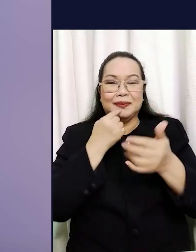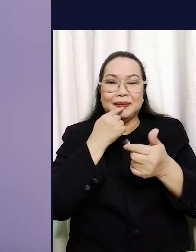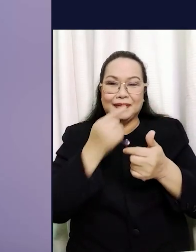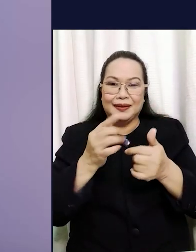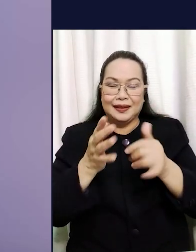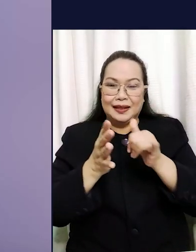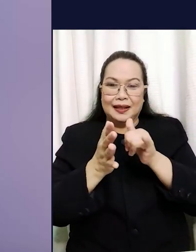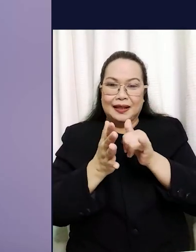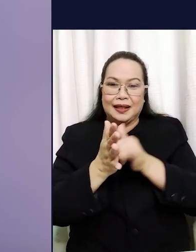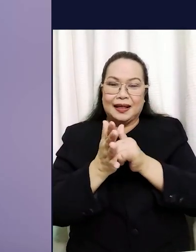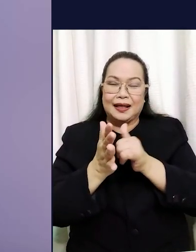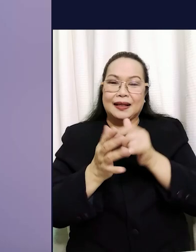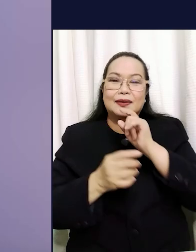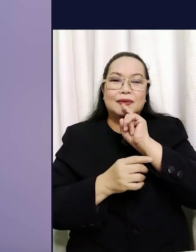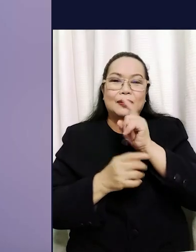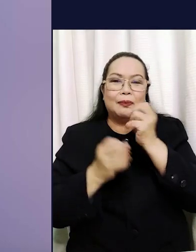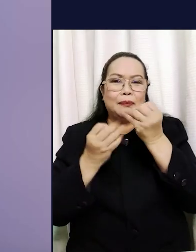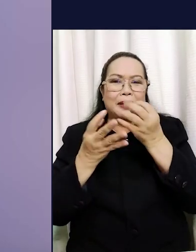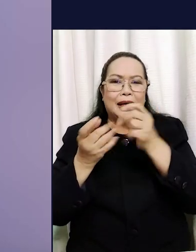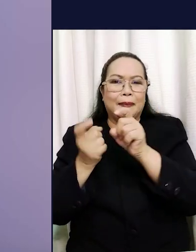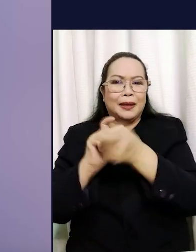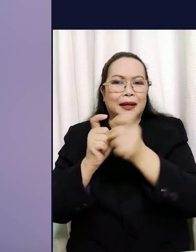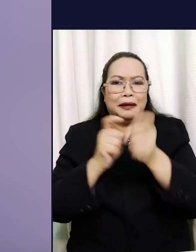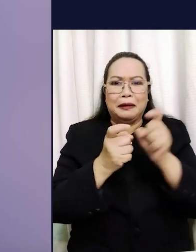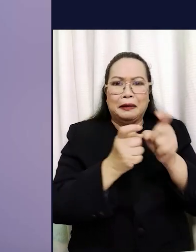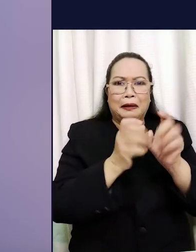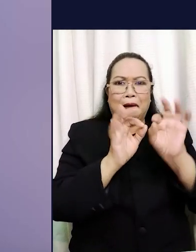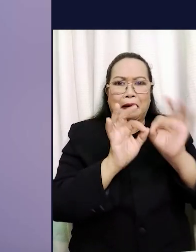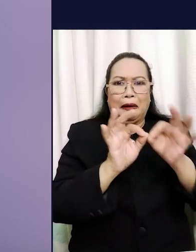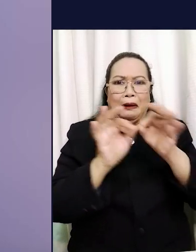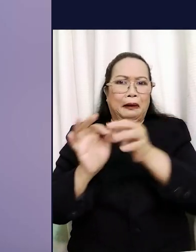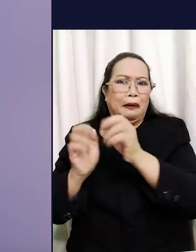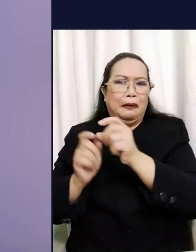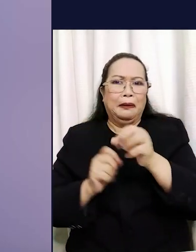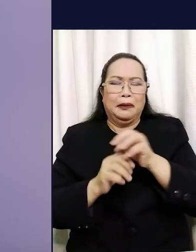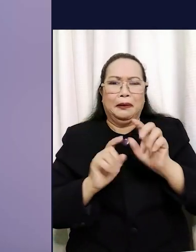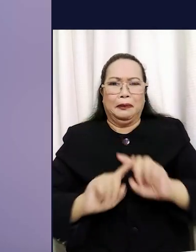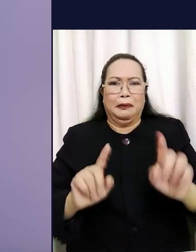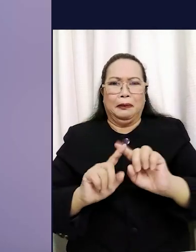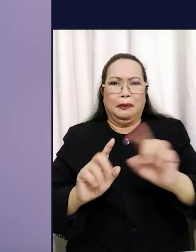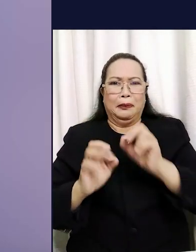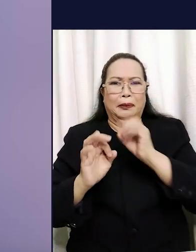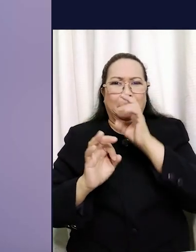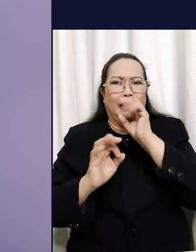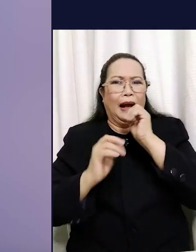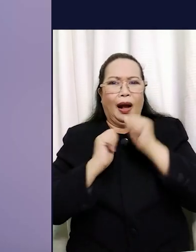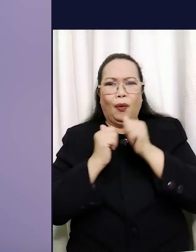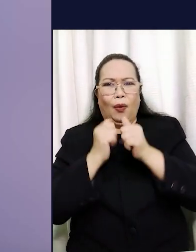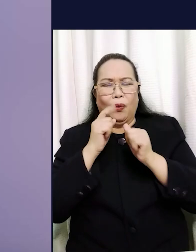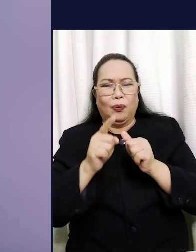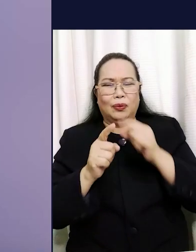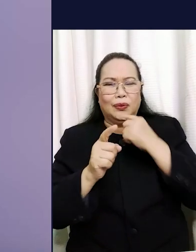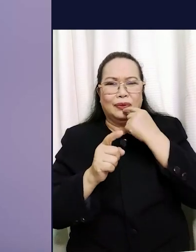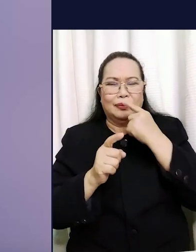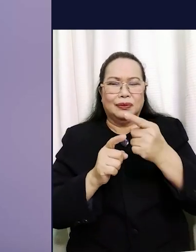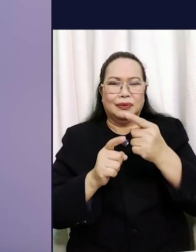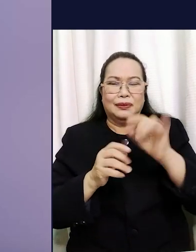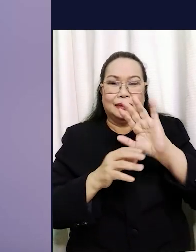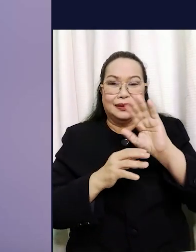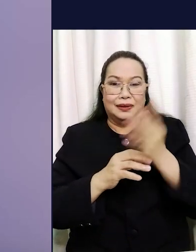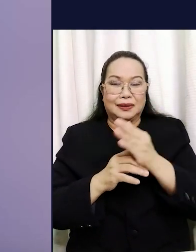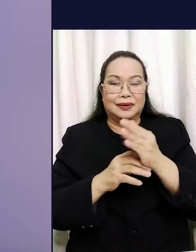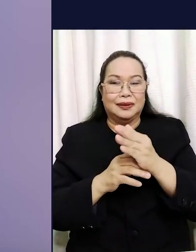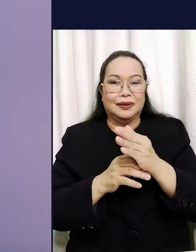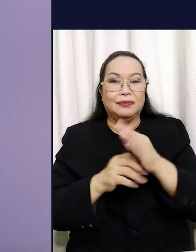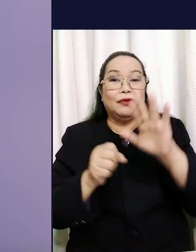Study Bible, sabing ganyan, yun daw sa dami ng interpretation nito, yun ho kasing salitang